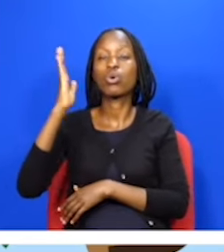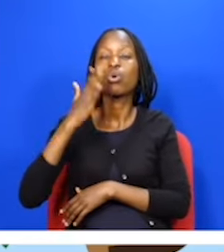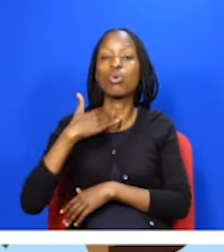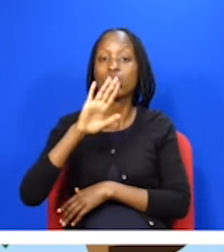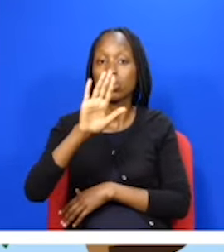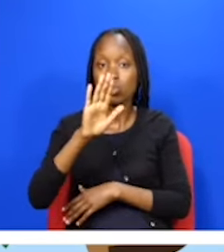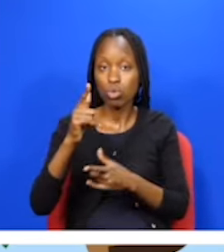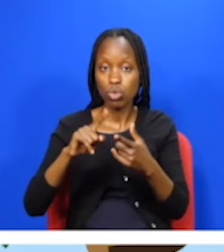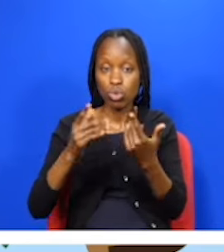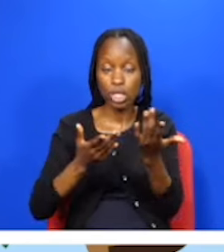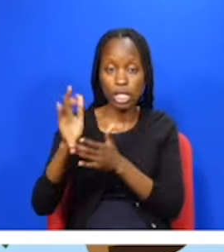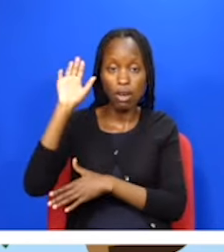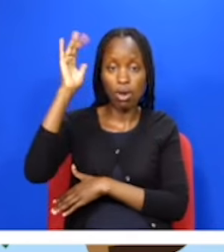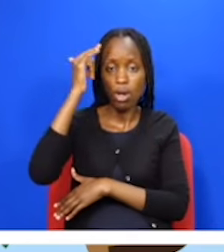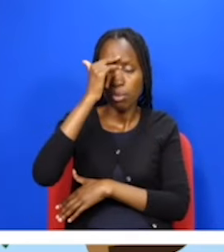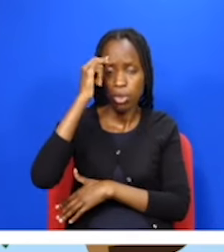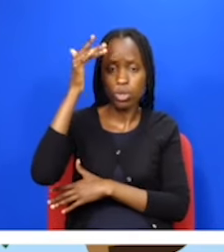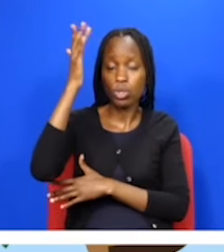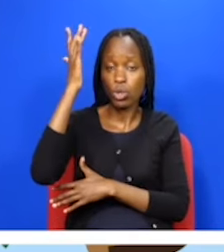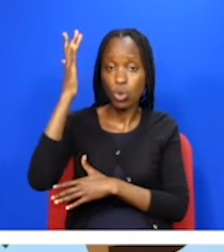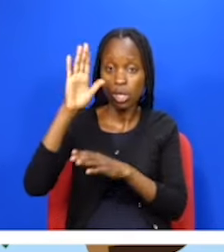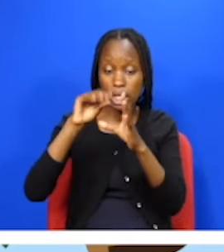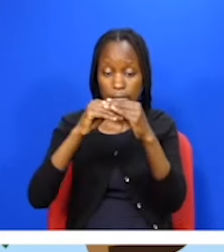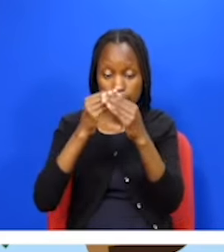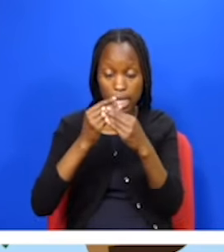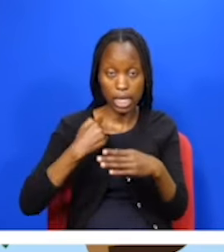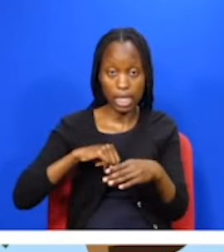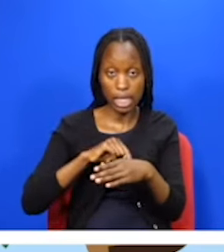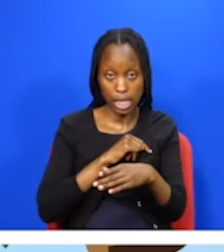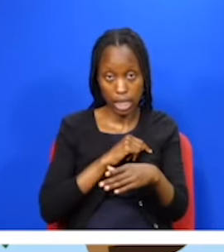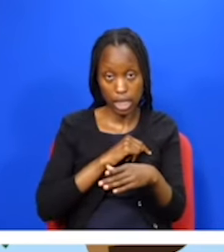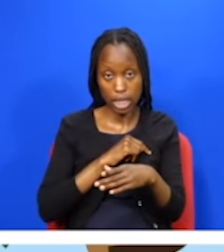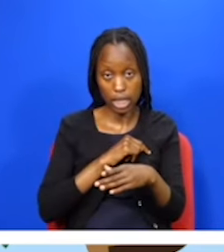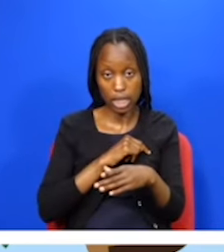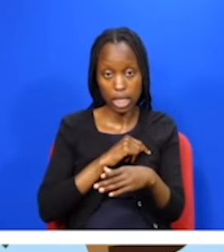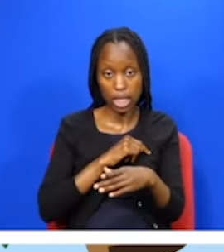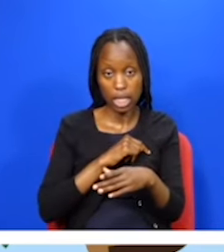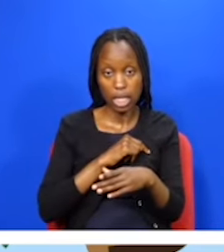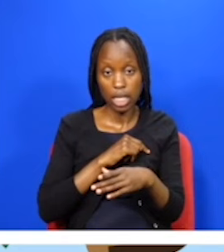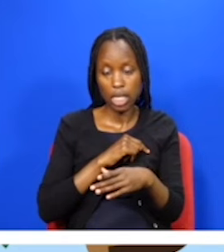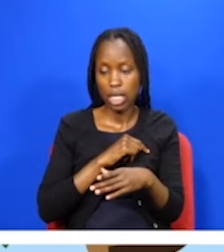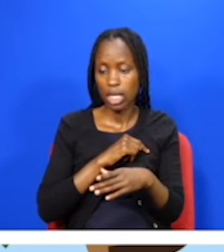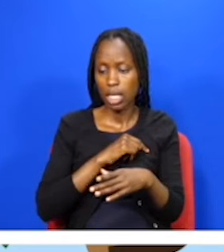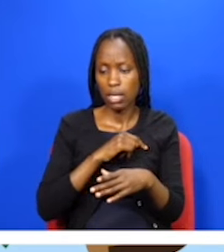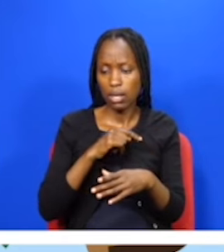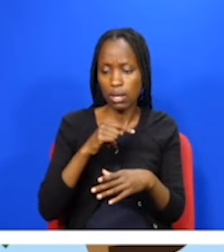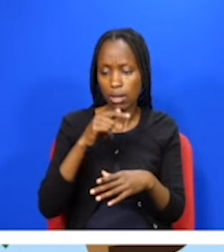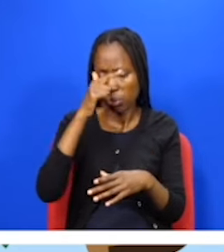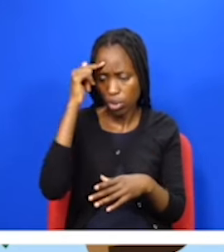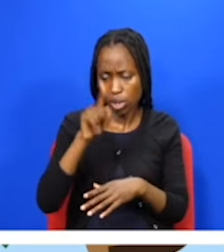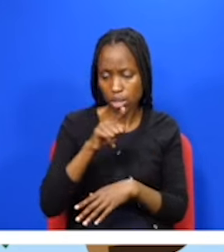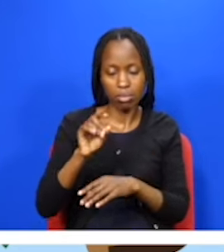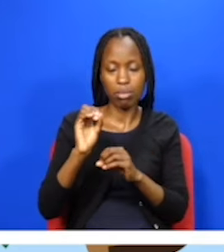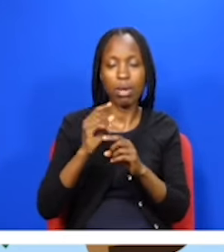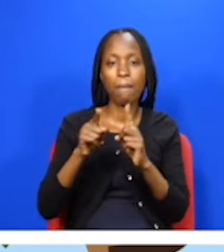Because God has not put us here on this earth as an accident. We all have a